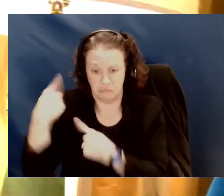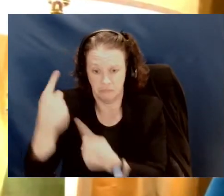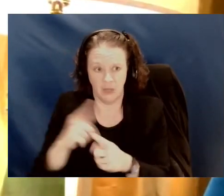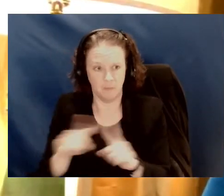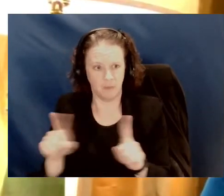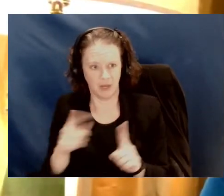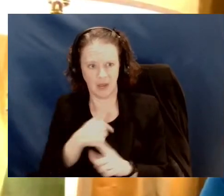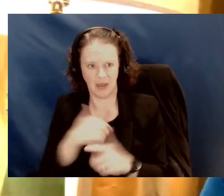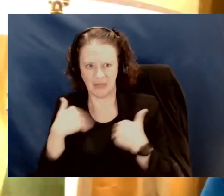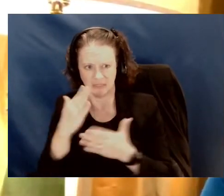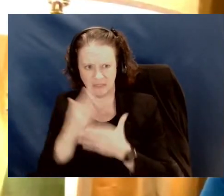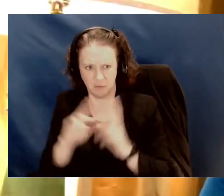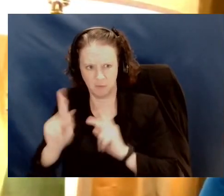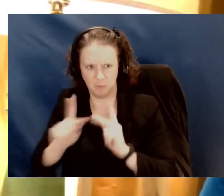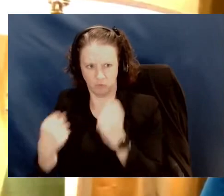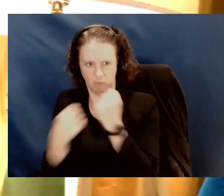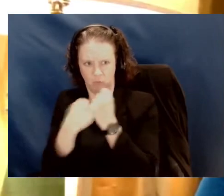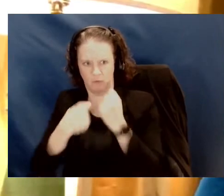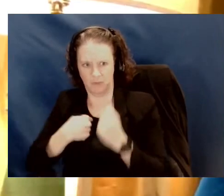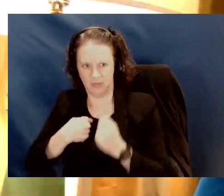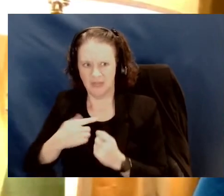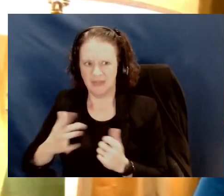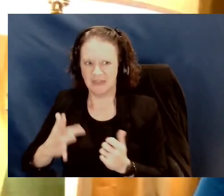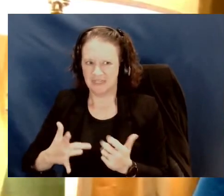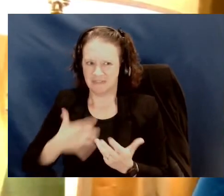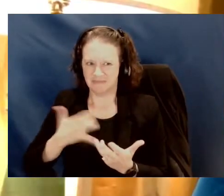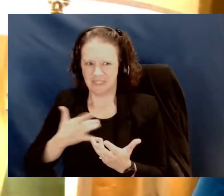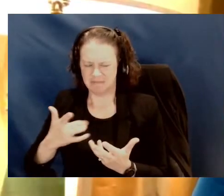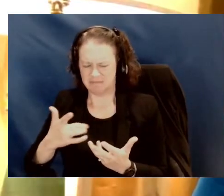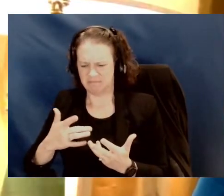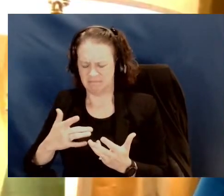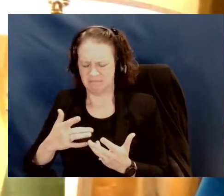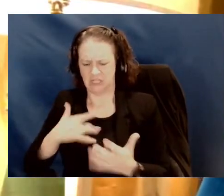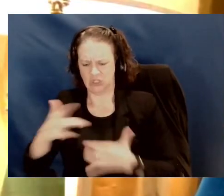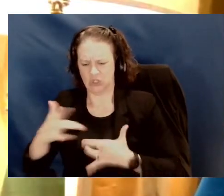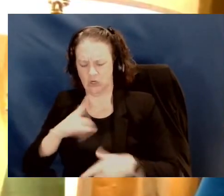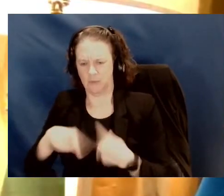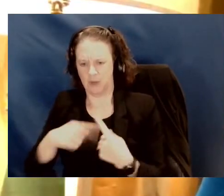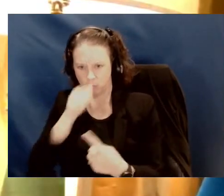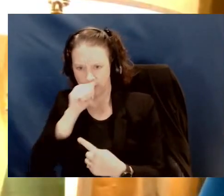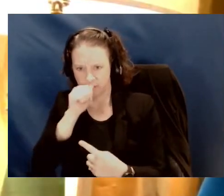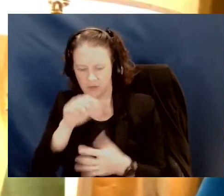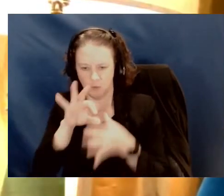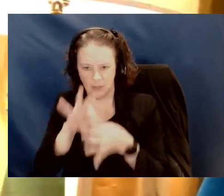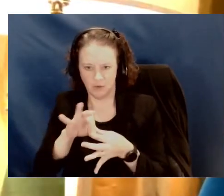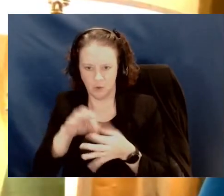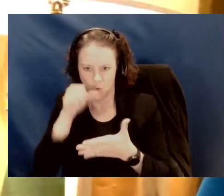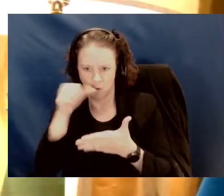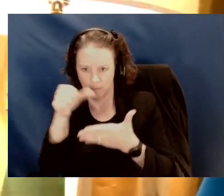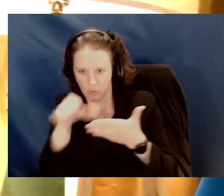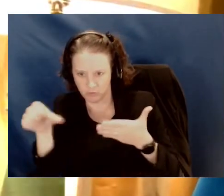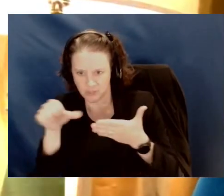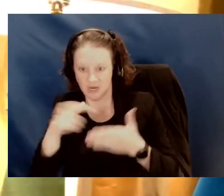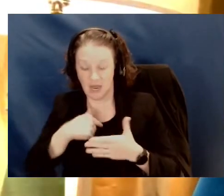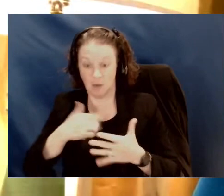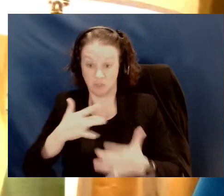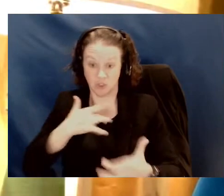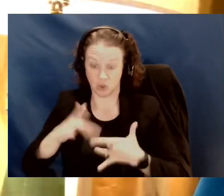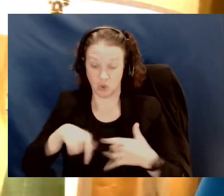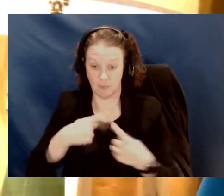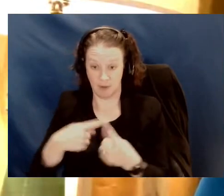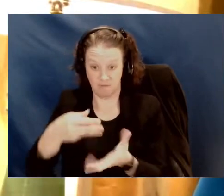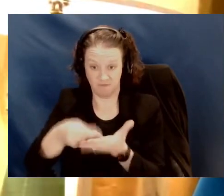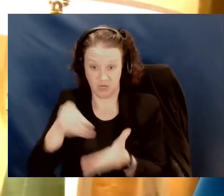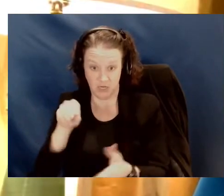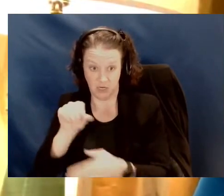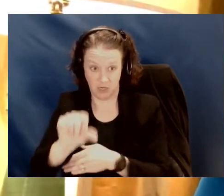were concerned about privacy. And then on the postage, I was concerned about funding. There have been